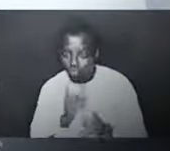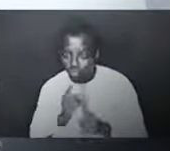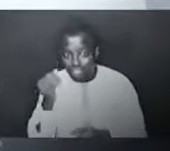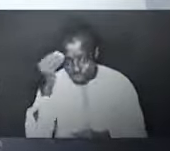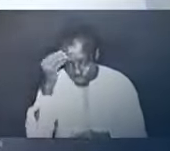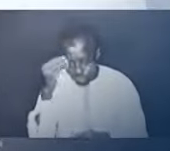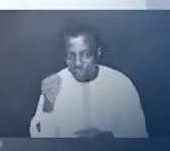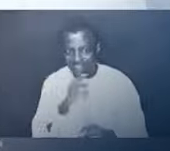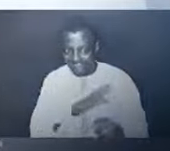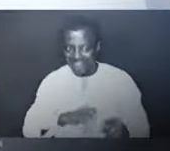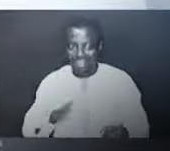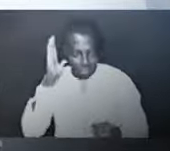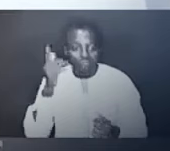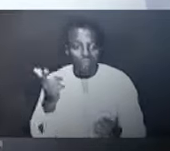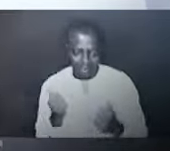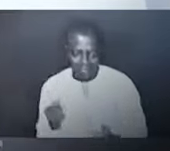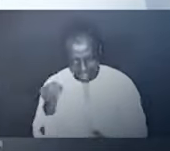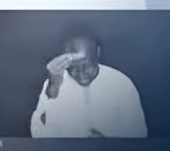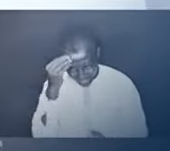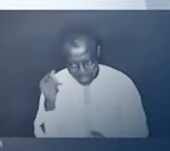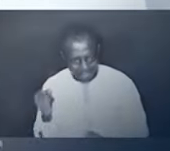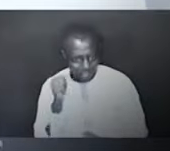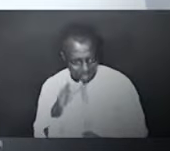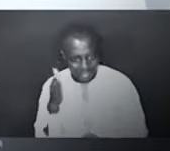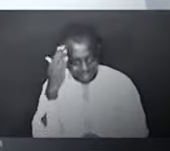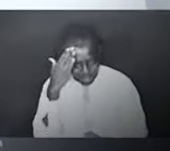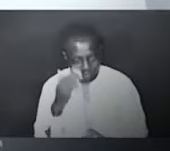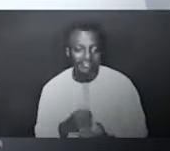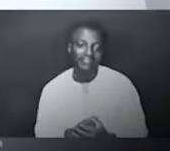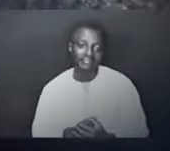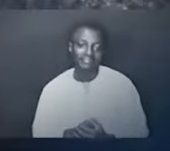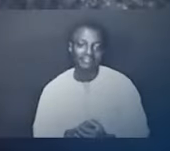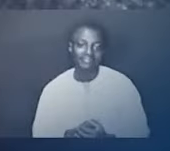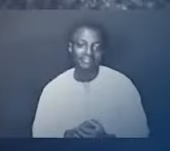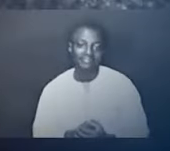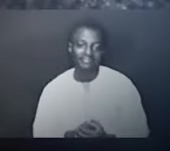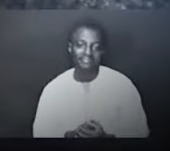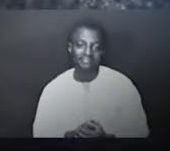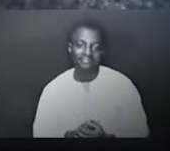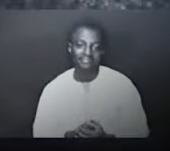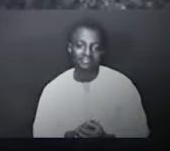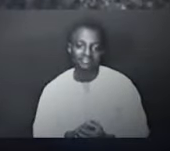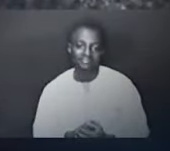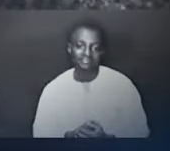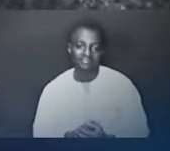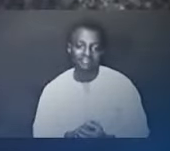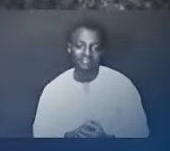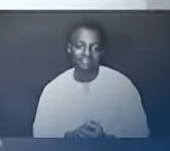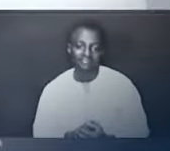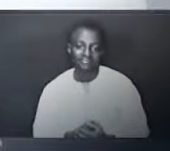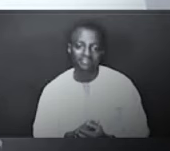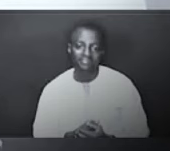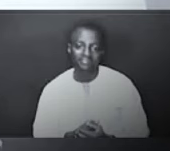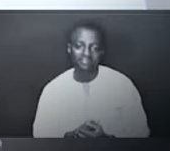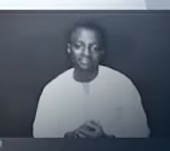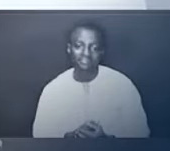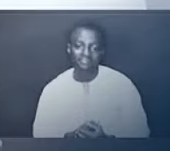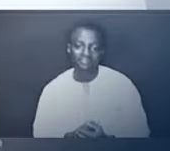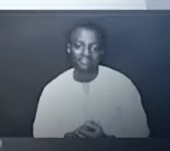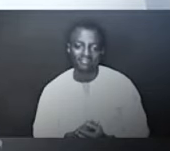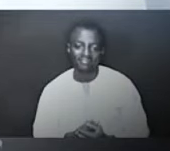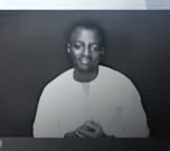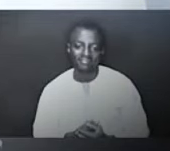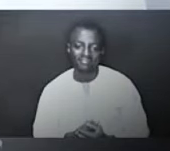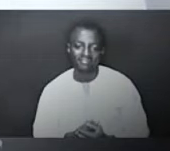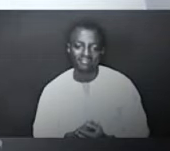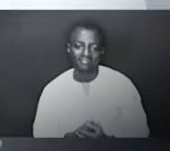Messiah will come. Asemo mama me kan no say minnim say Messiah no a wo friend Christo no ereba na che say mama no ni oyey nyina mu no